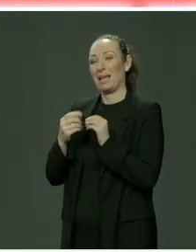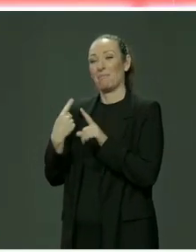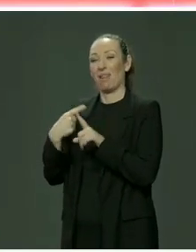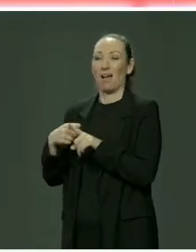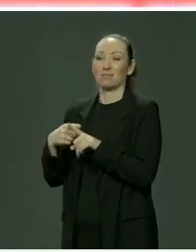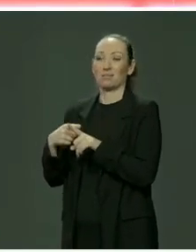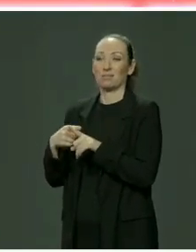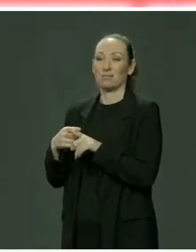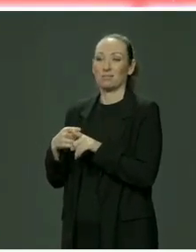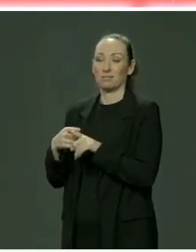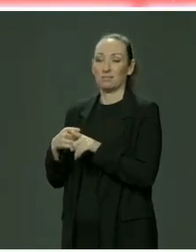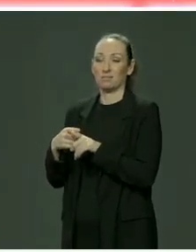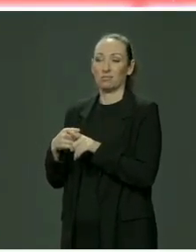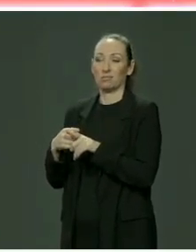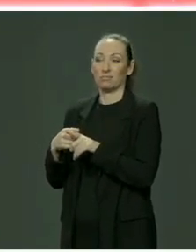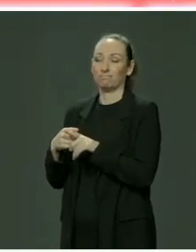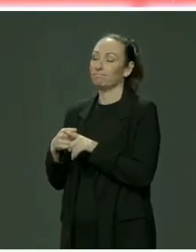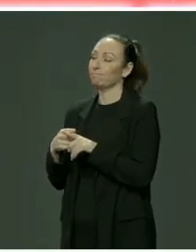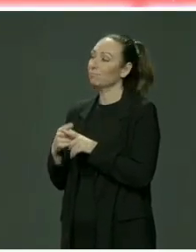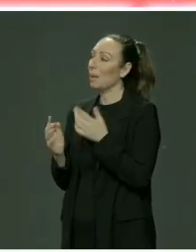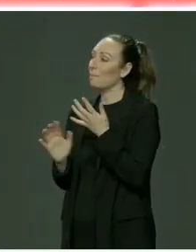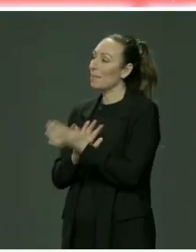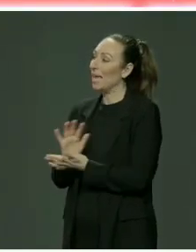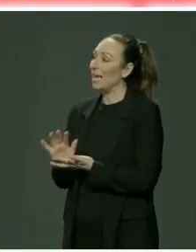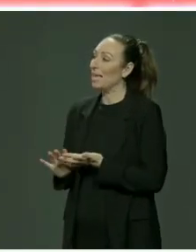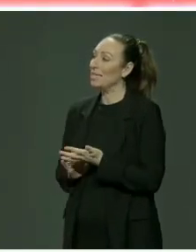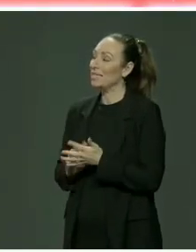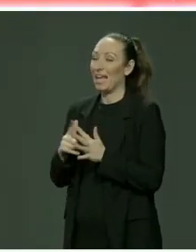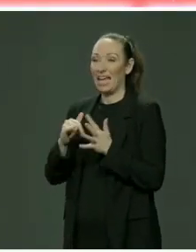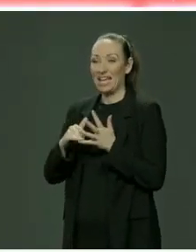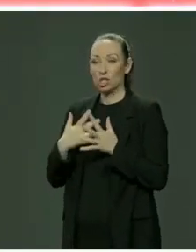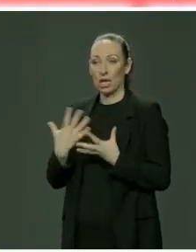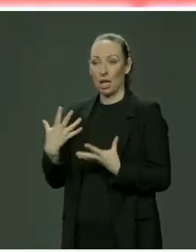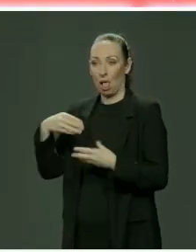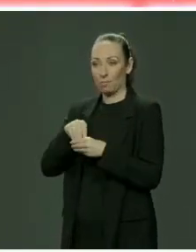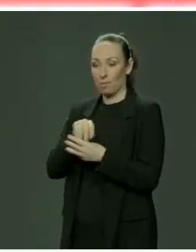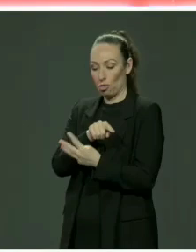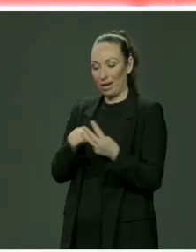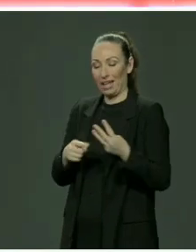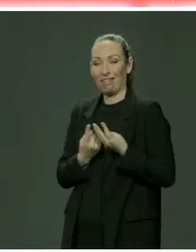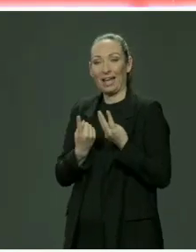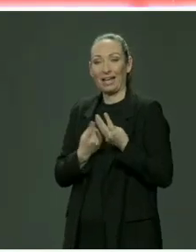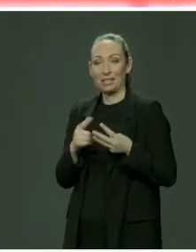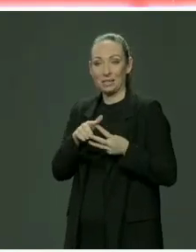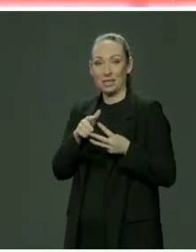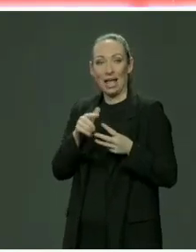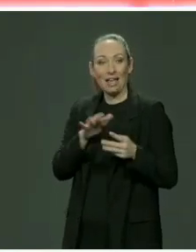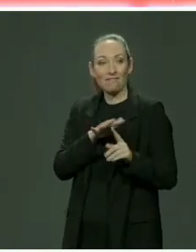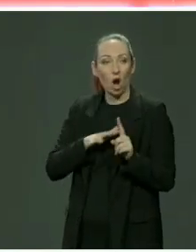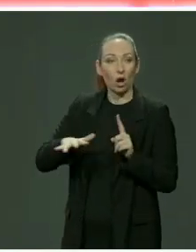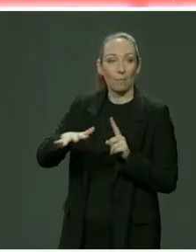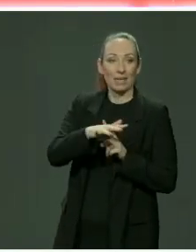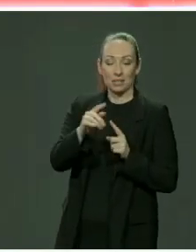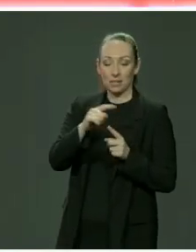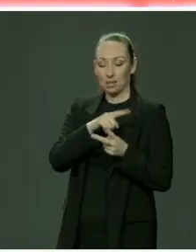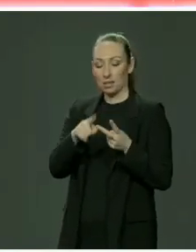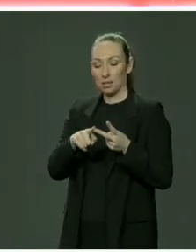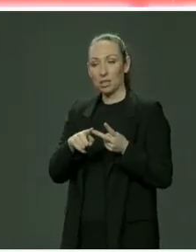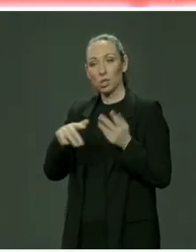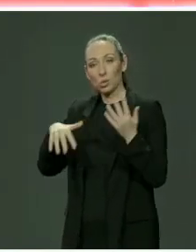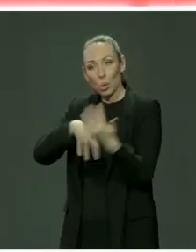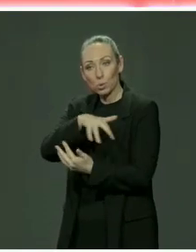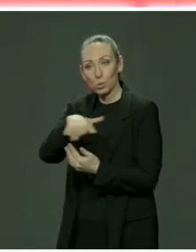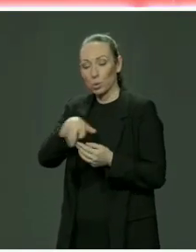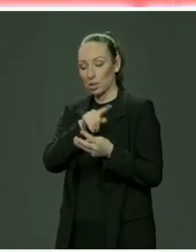rating. Now, the ESG is made up of 3 pillars, being environment, social and